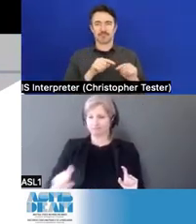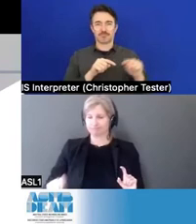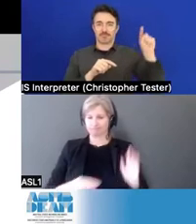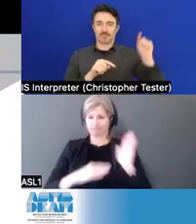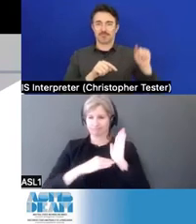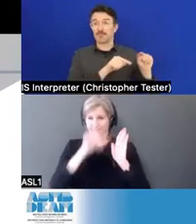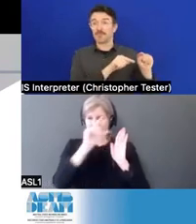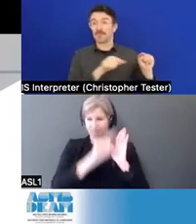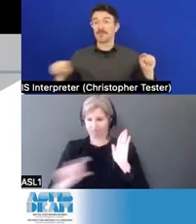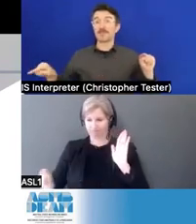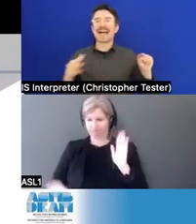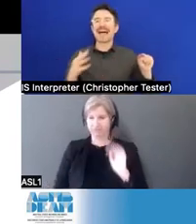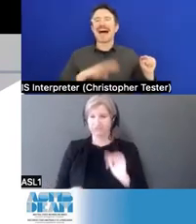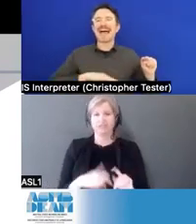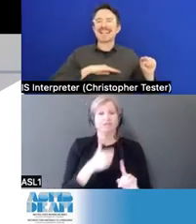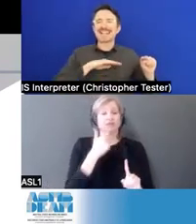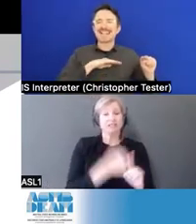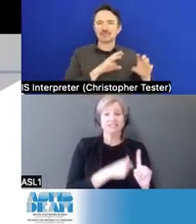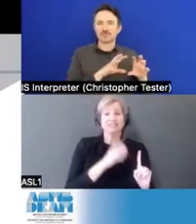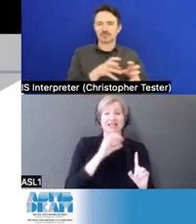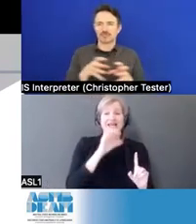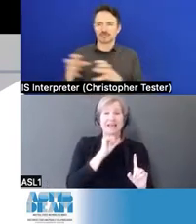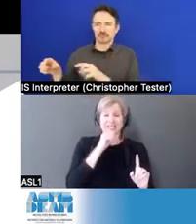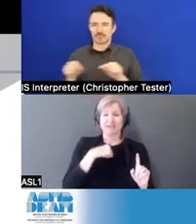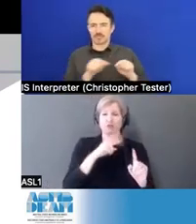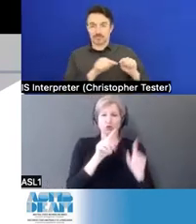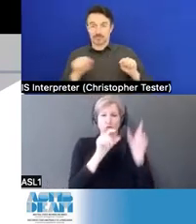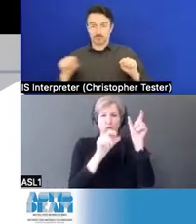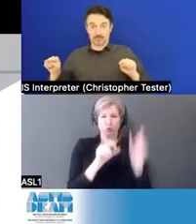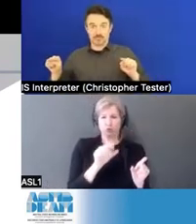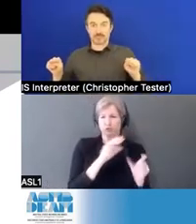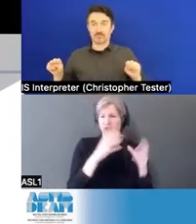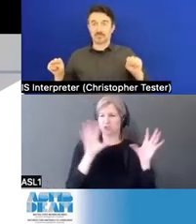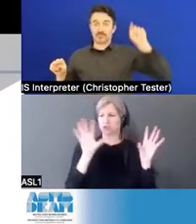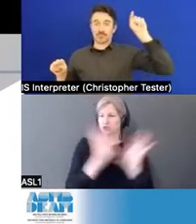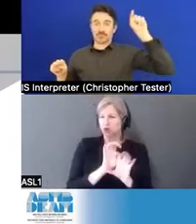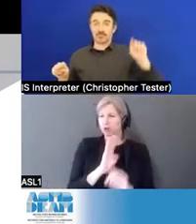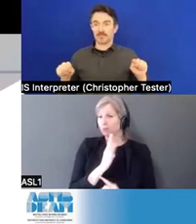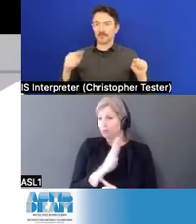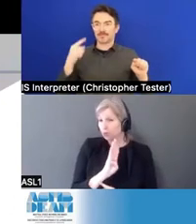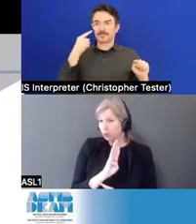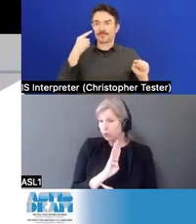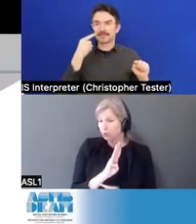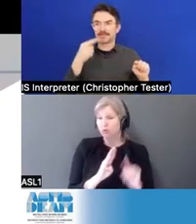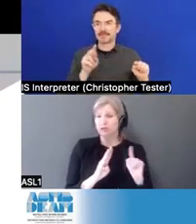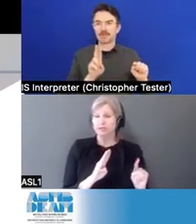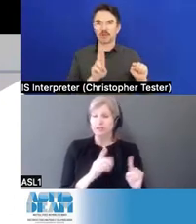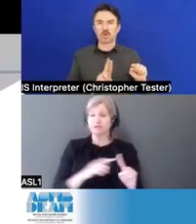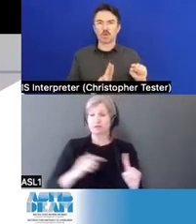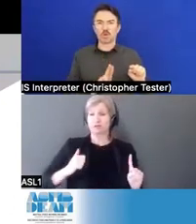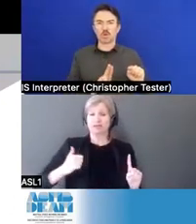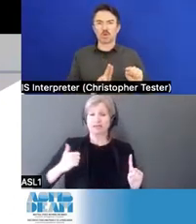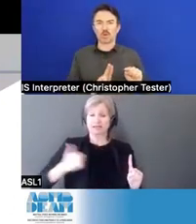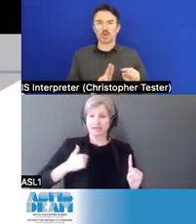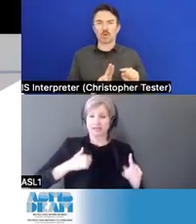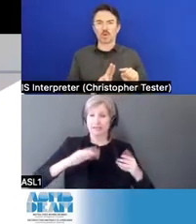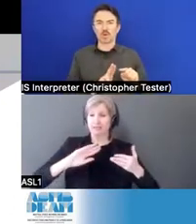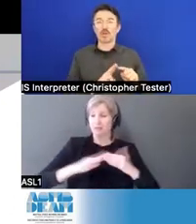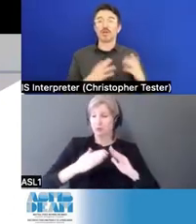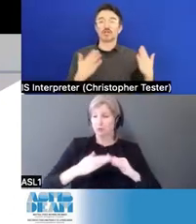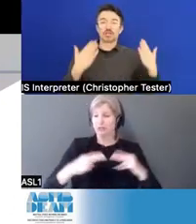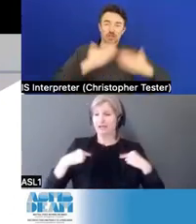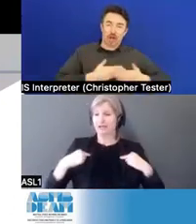age group, I have two different bars, dark blue bars showing some data from the Canadian Community Health Survey